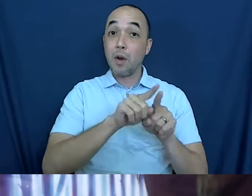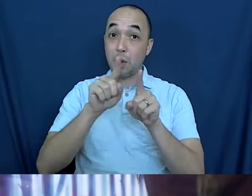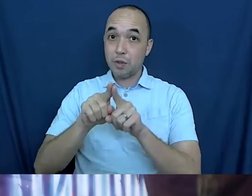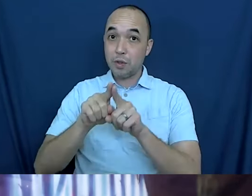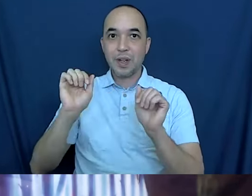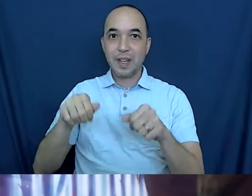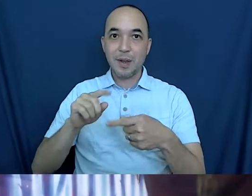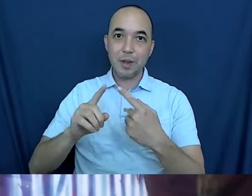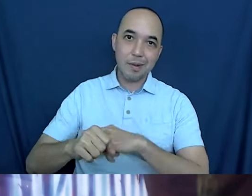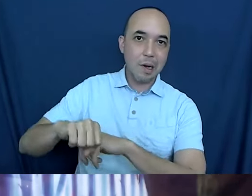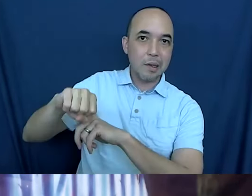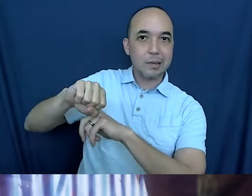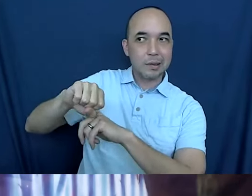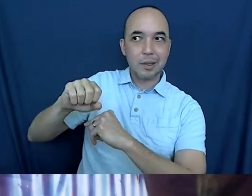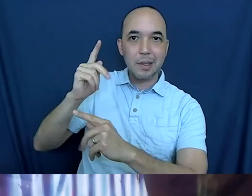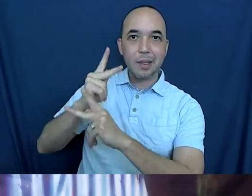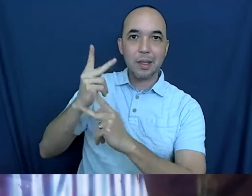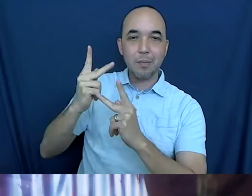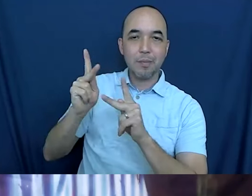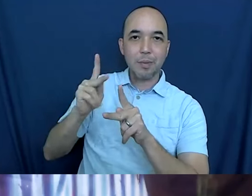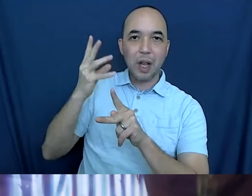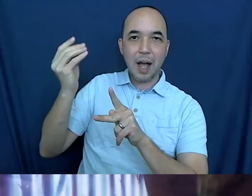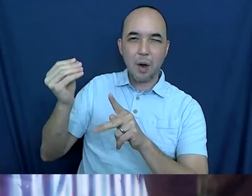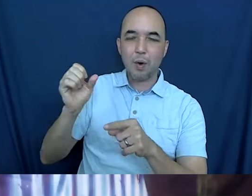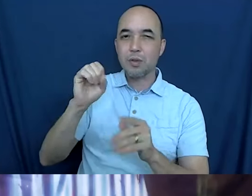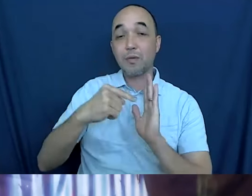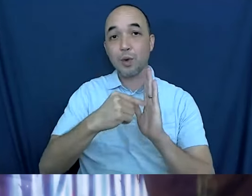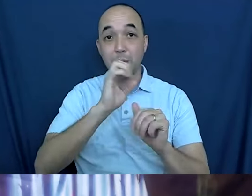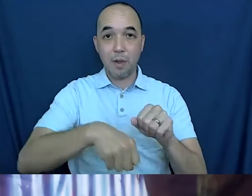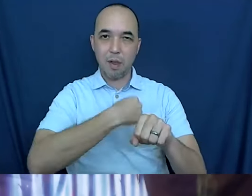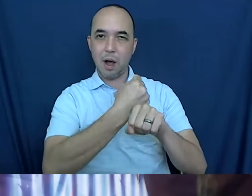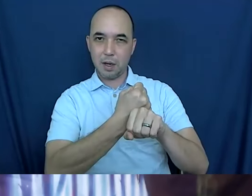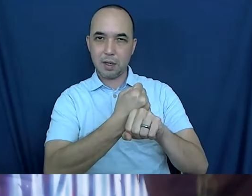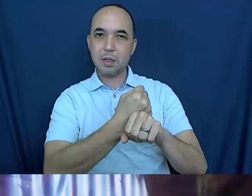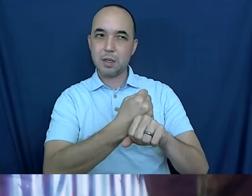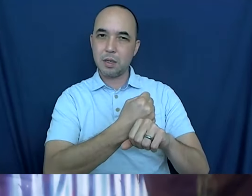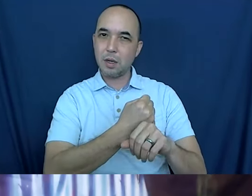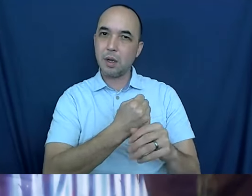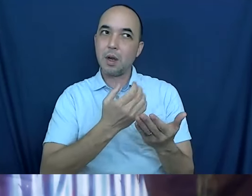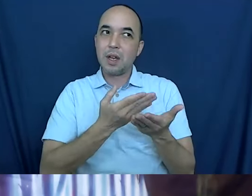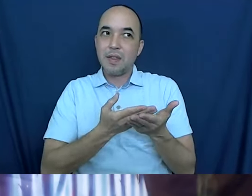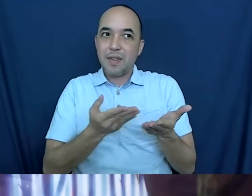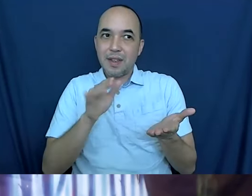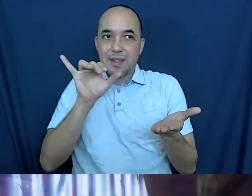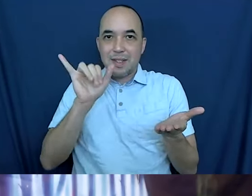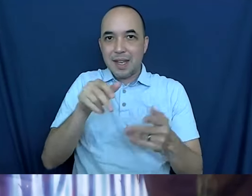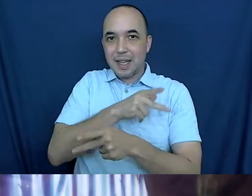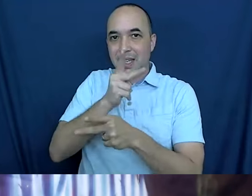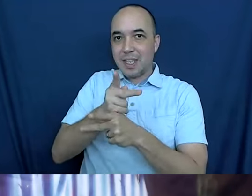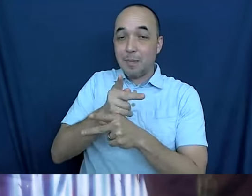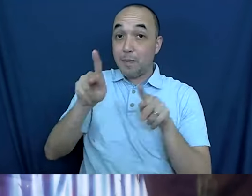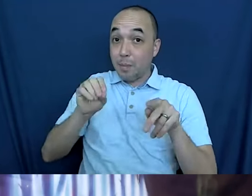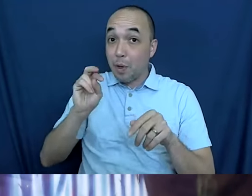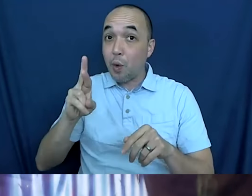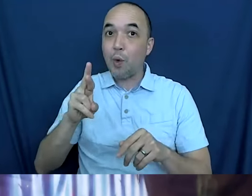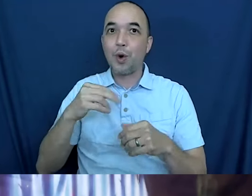out. So that's when you get things like locks, you know, things to keep people or creatures